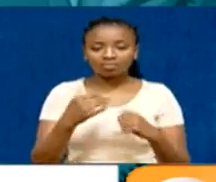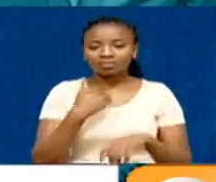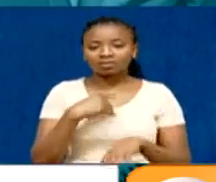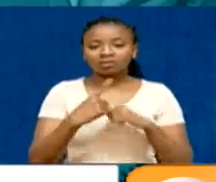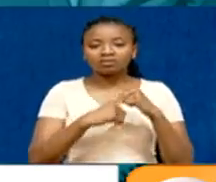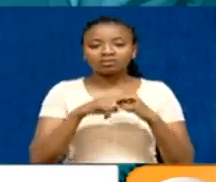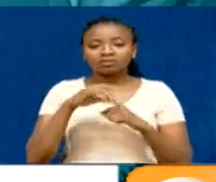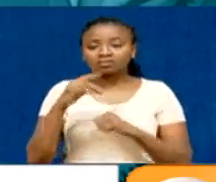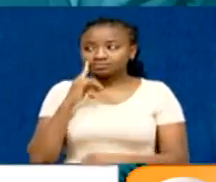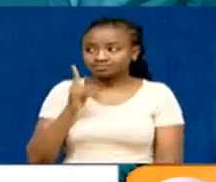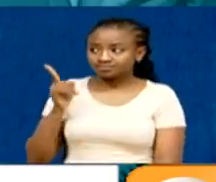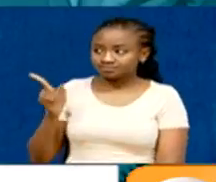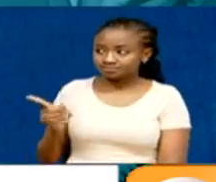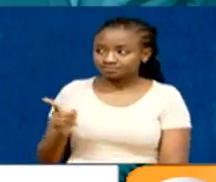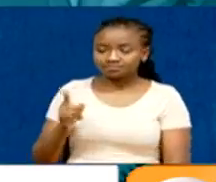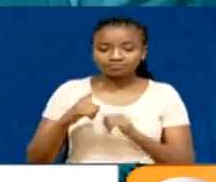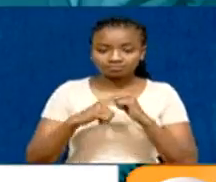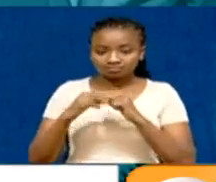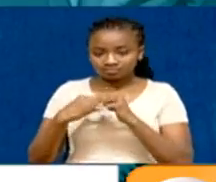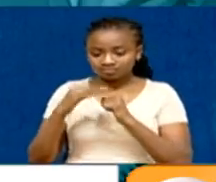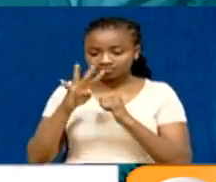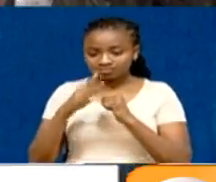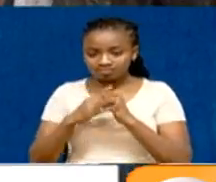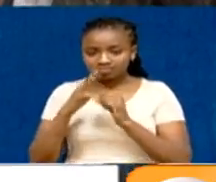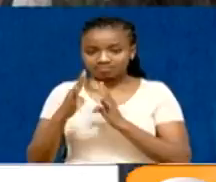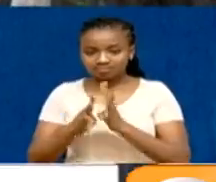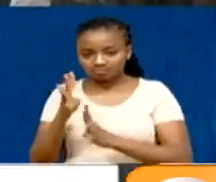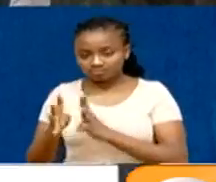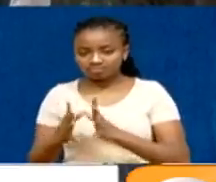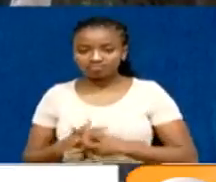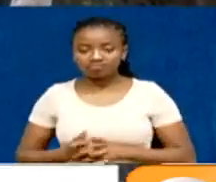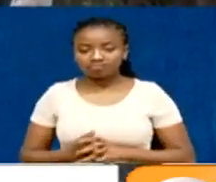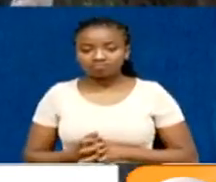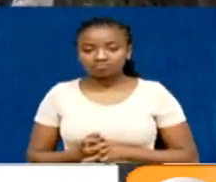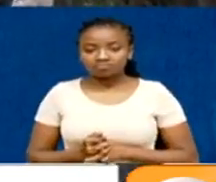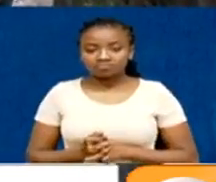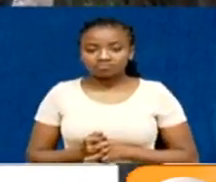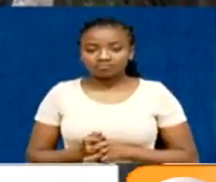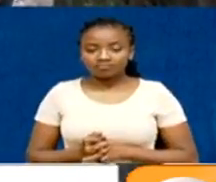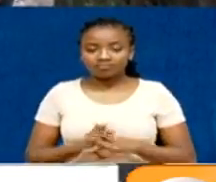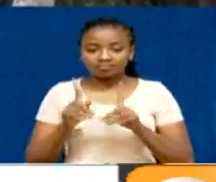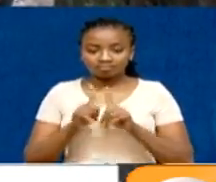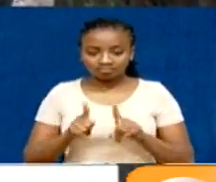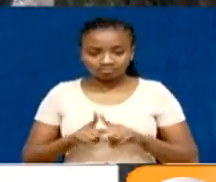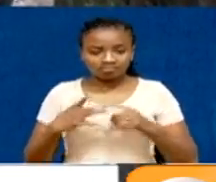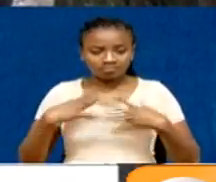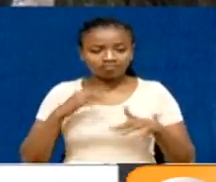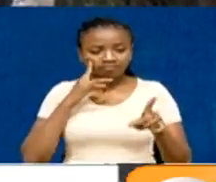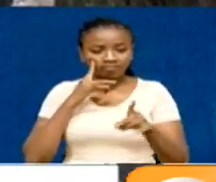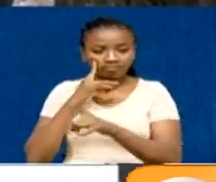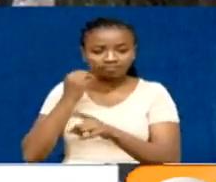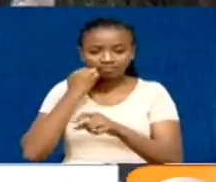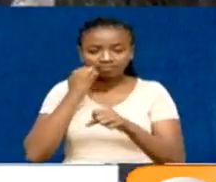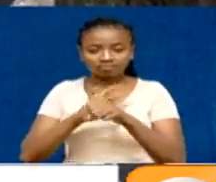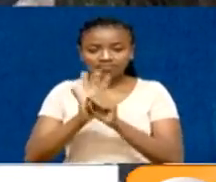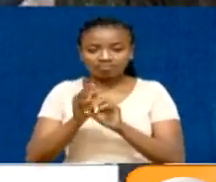68, 49 and 44 positive cases respectively. Health authorities attribute the surging numbers to the